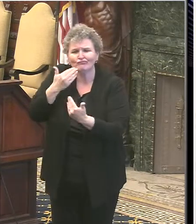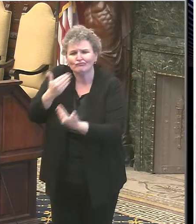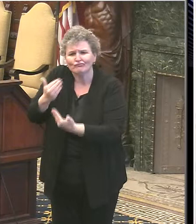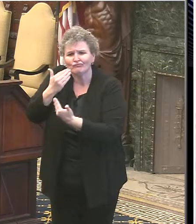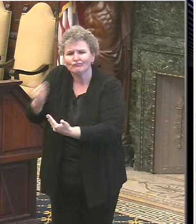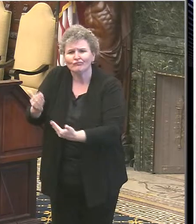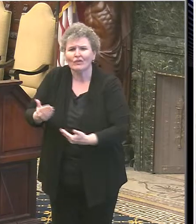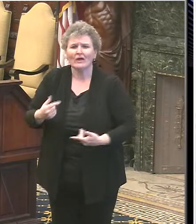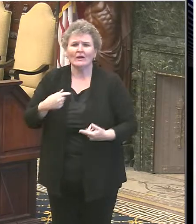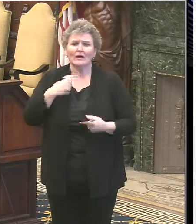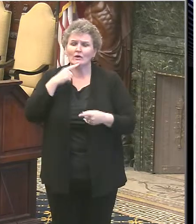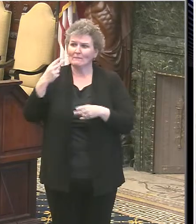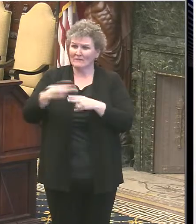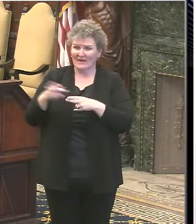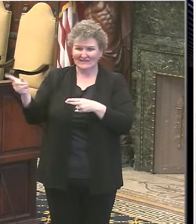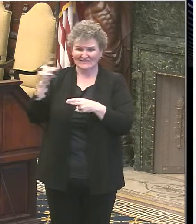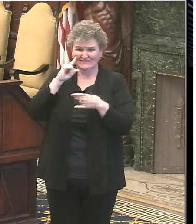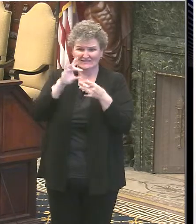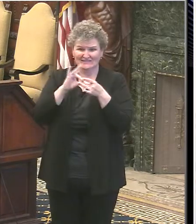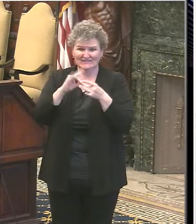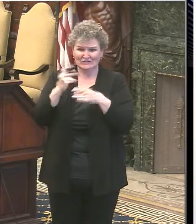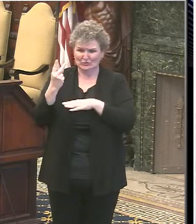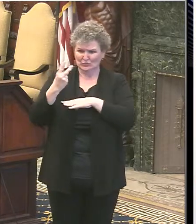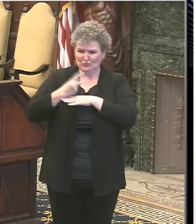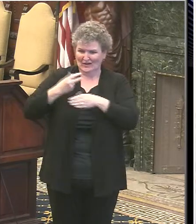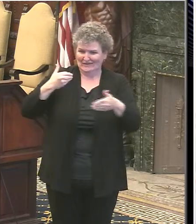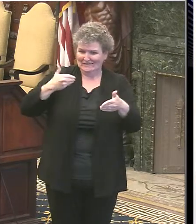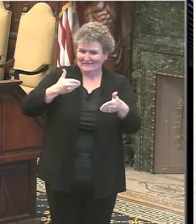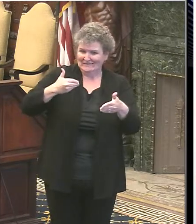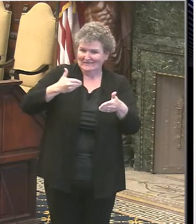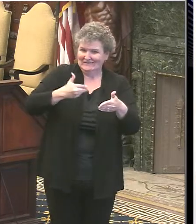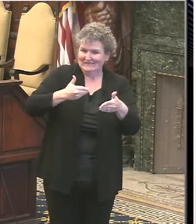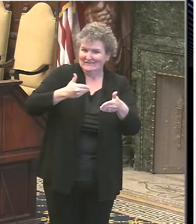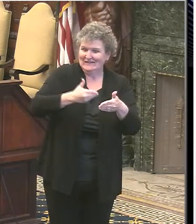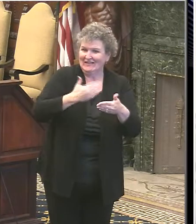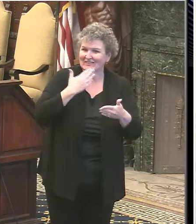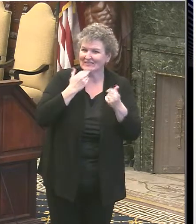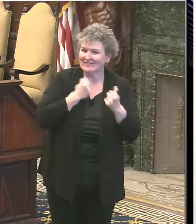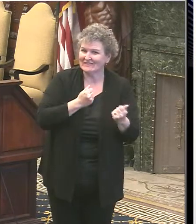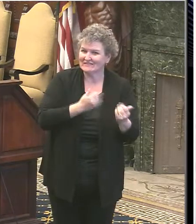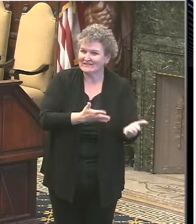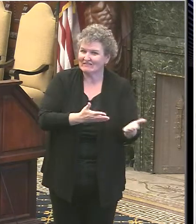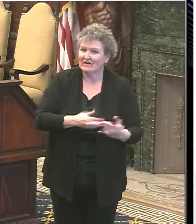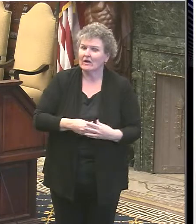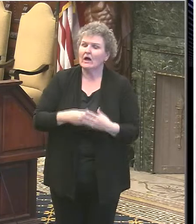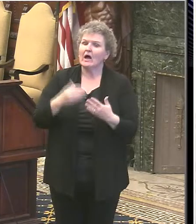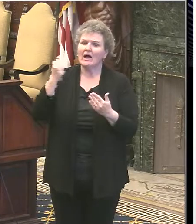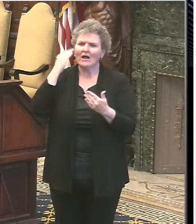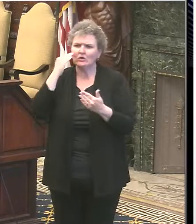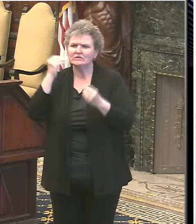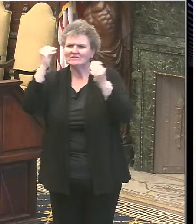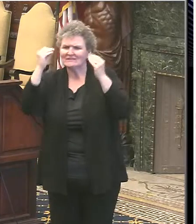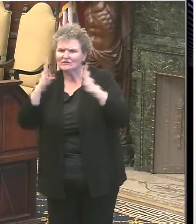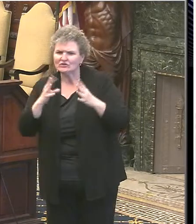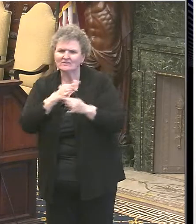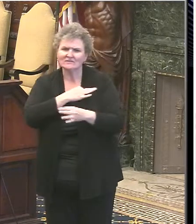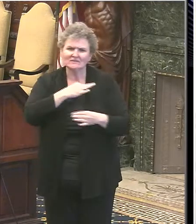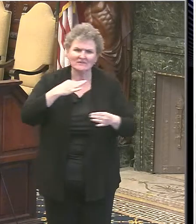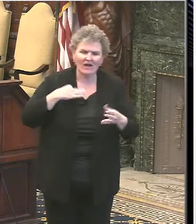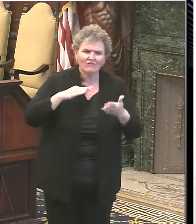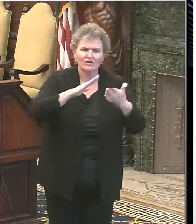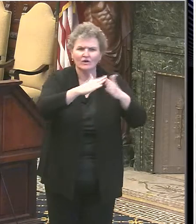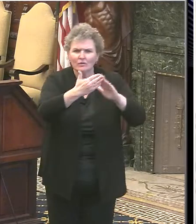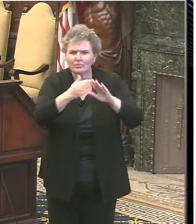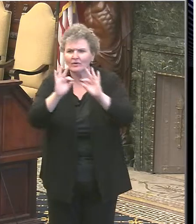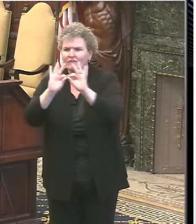mentioned, Thanksgiving is just 2 days away, and I wanted to take this time to reiterate to our students, our staff, and our communities the importance